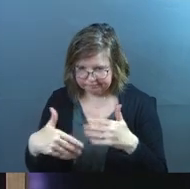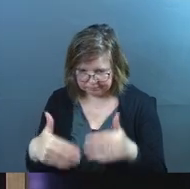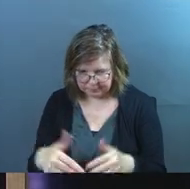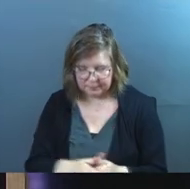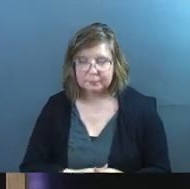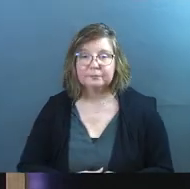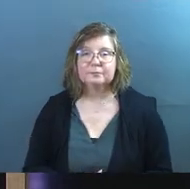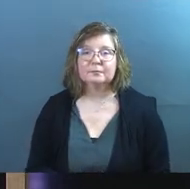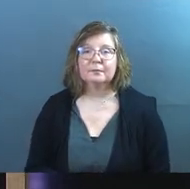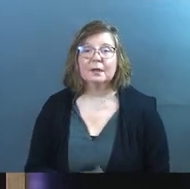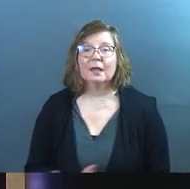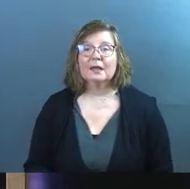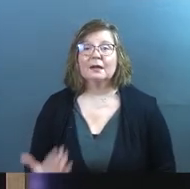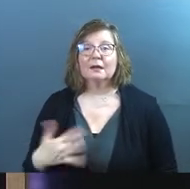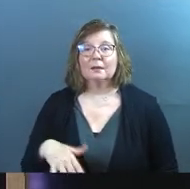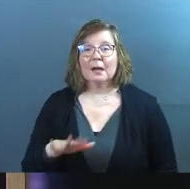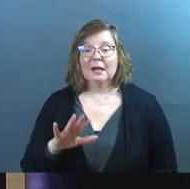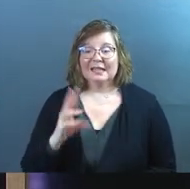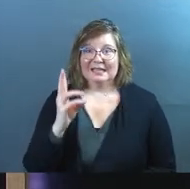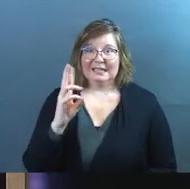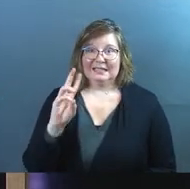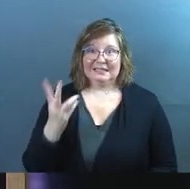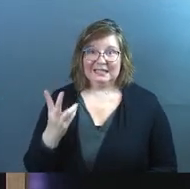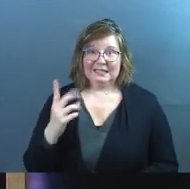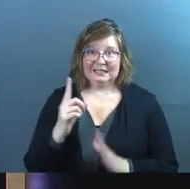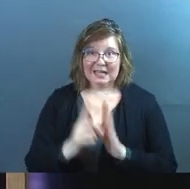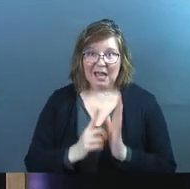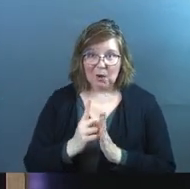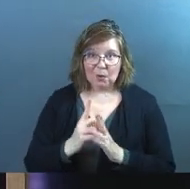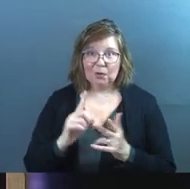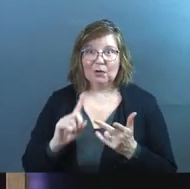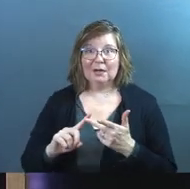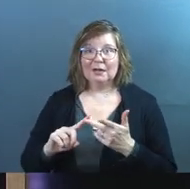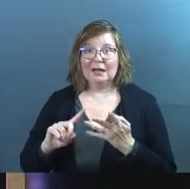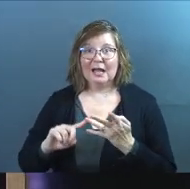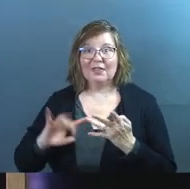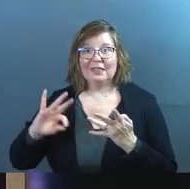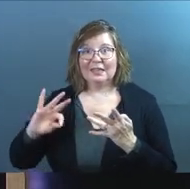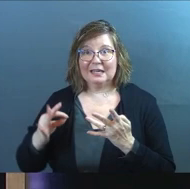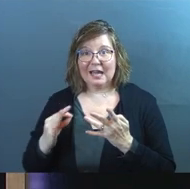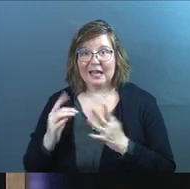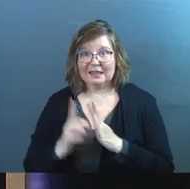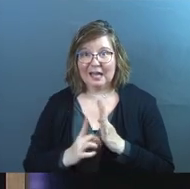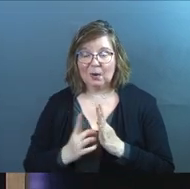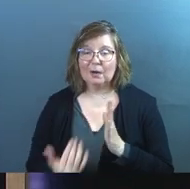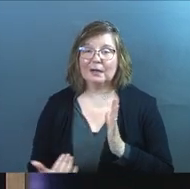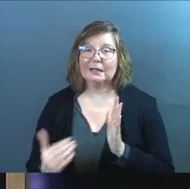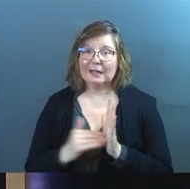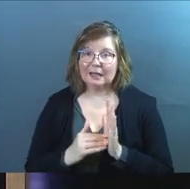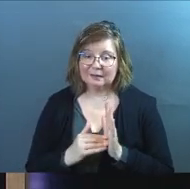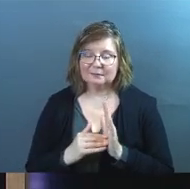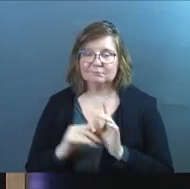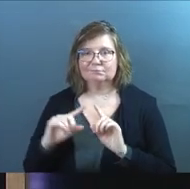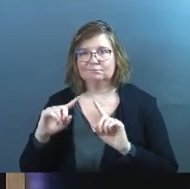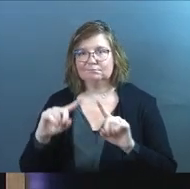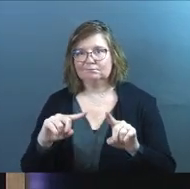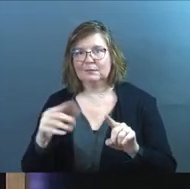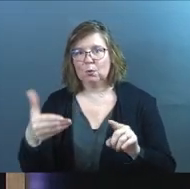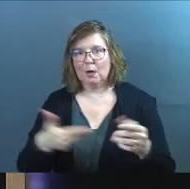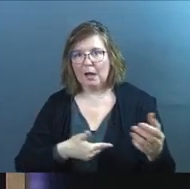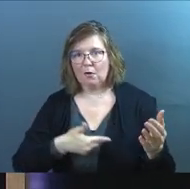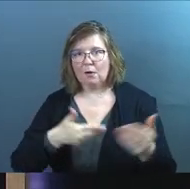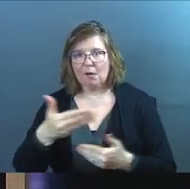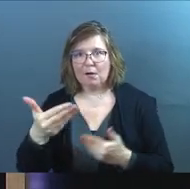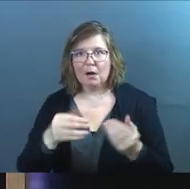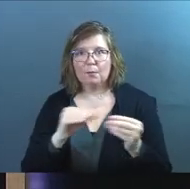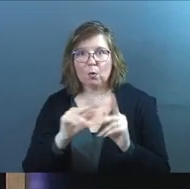help. Going out again about the sixth hour and the ninth hour, he did the same. One more time, 2 more times, going out to hire more